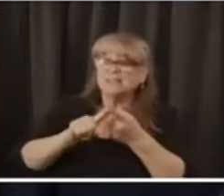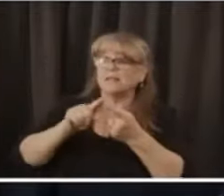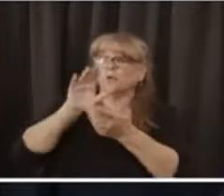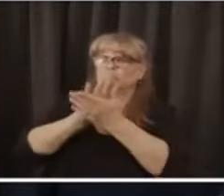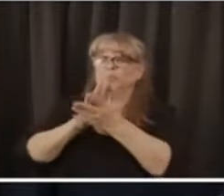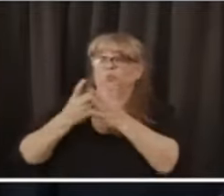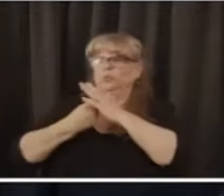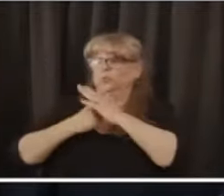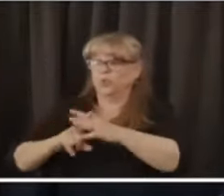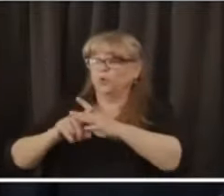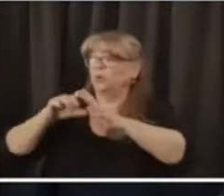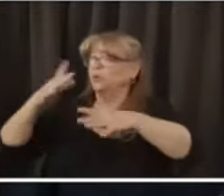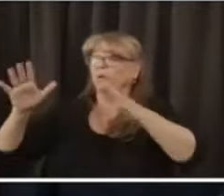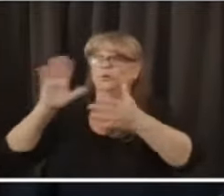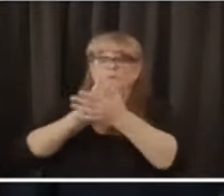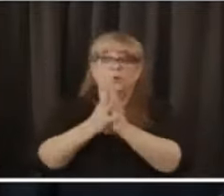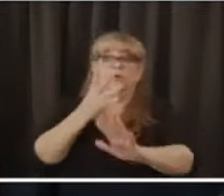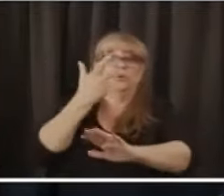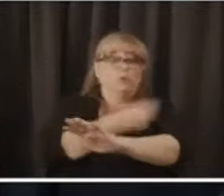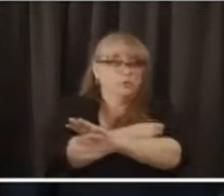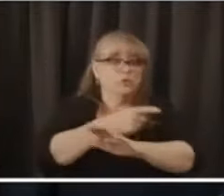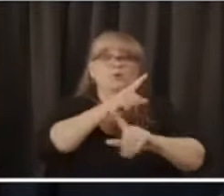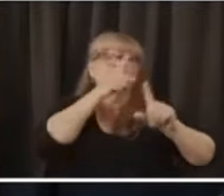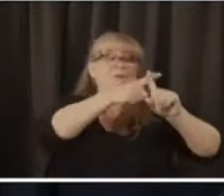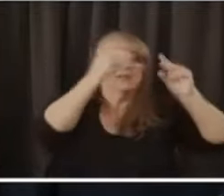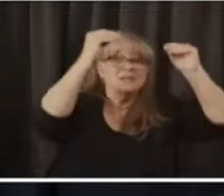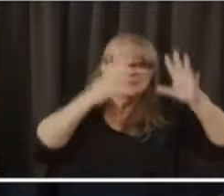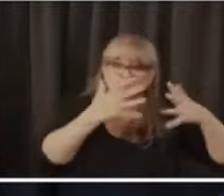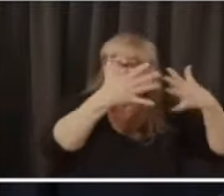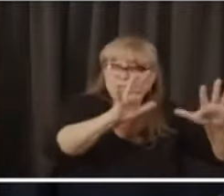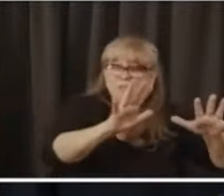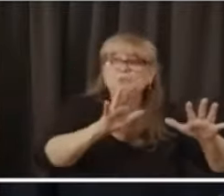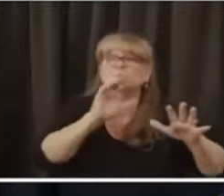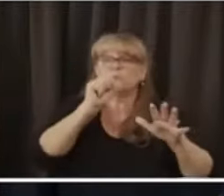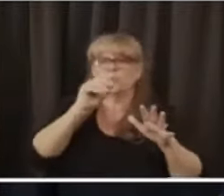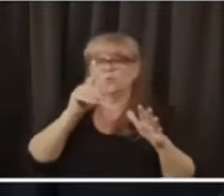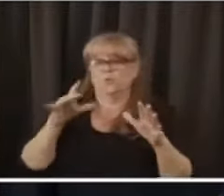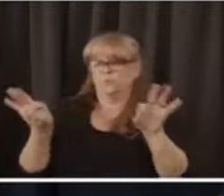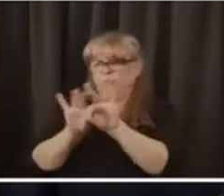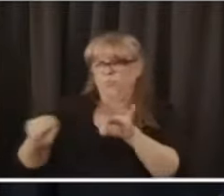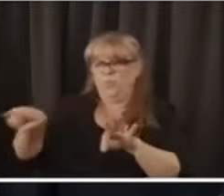been available to teachers and to students, including at the site level.